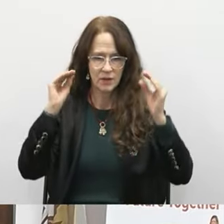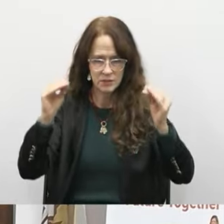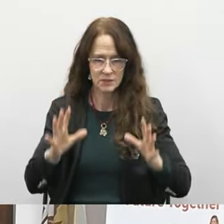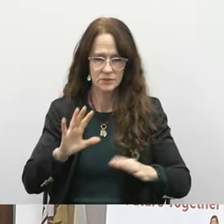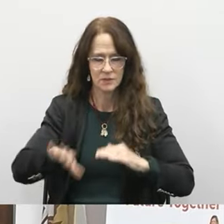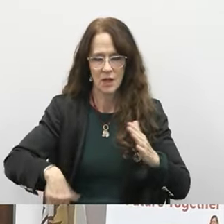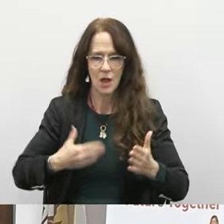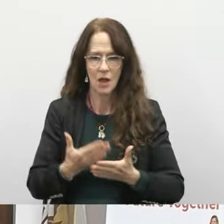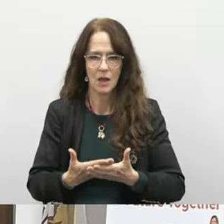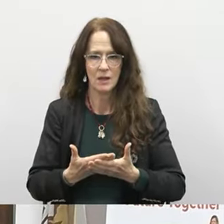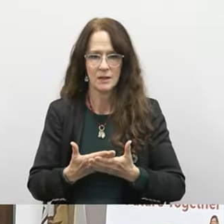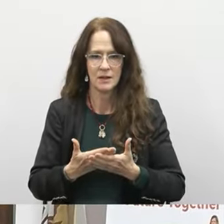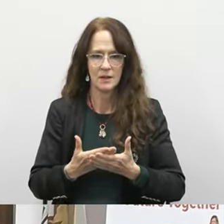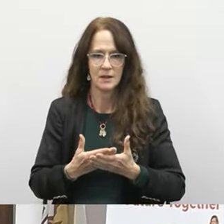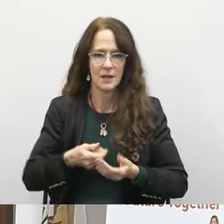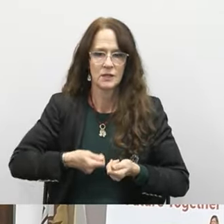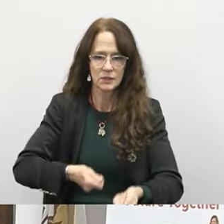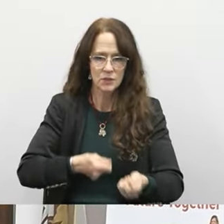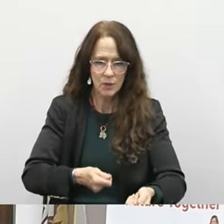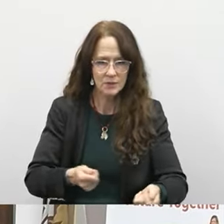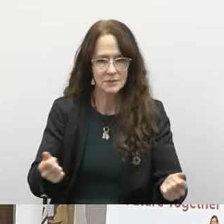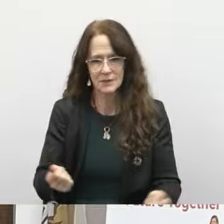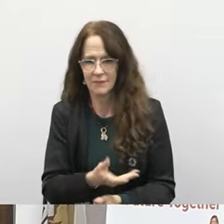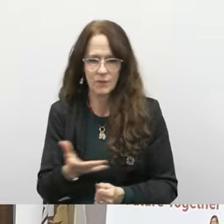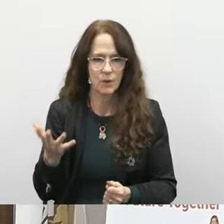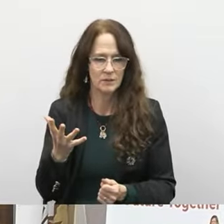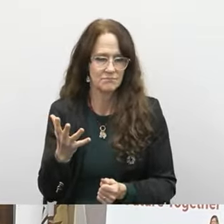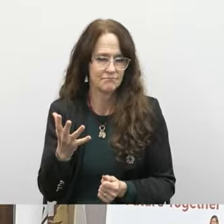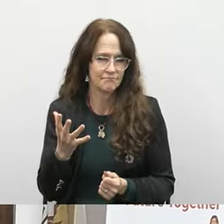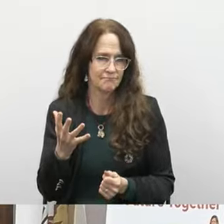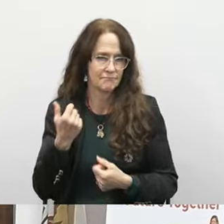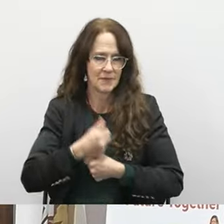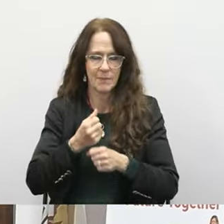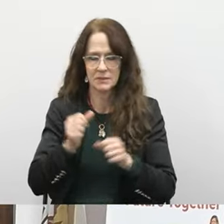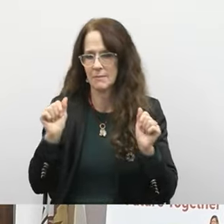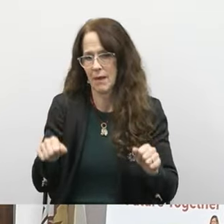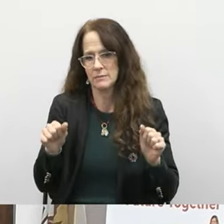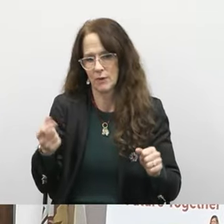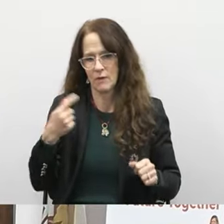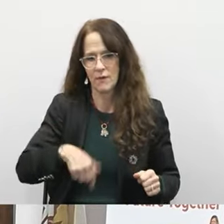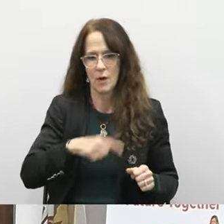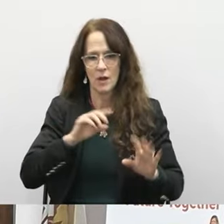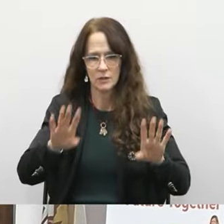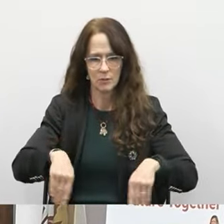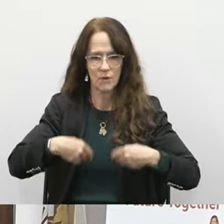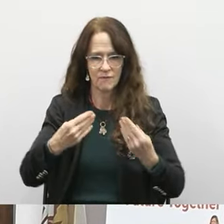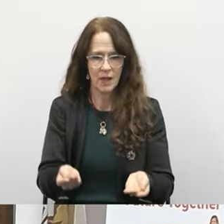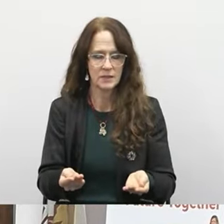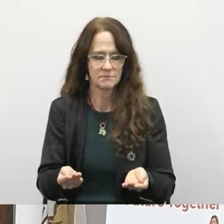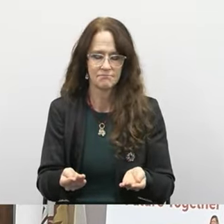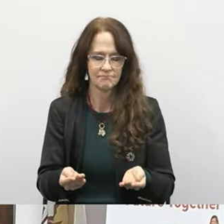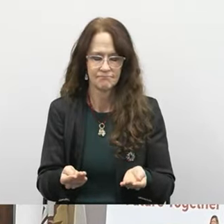our custodians, everyone who makes it possible for us to provide